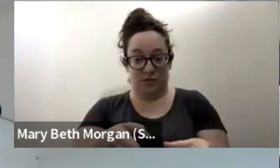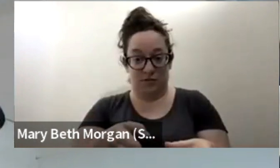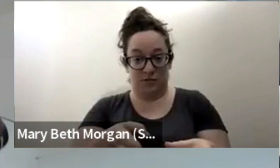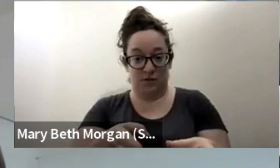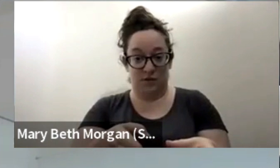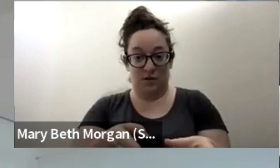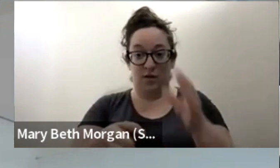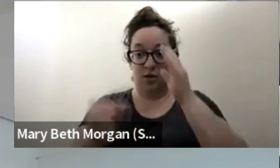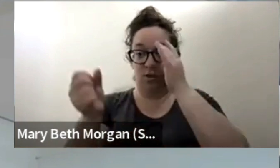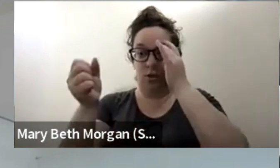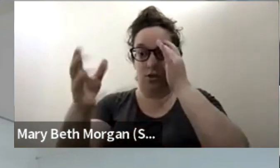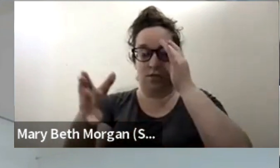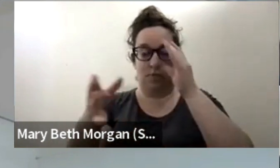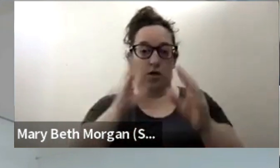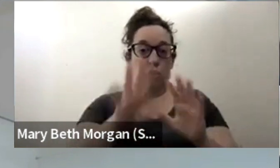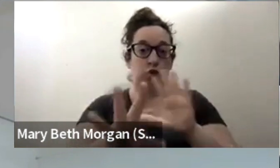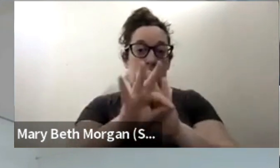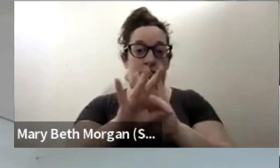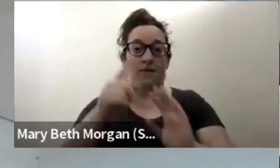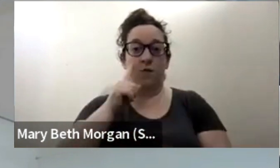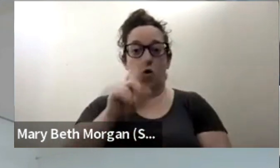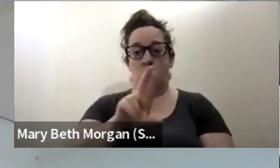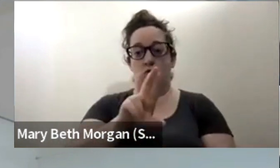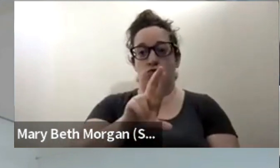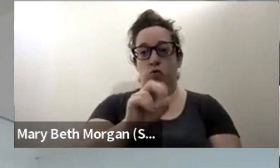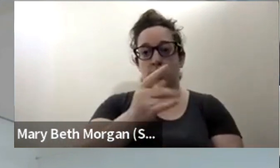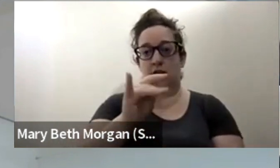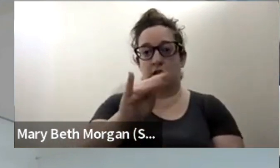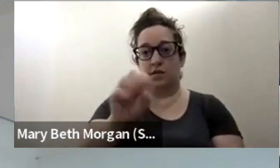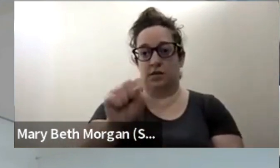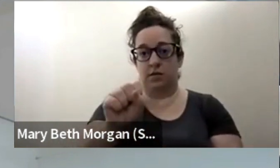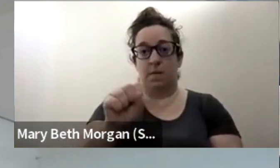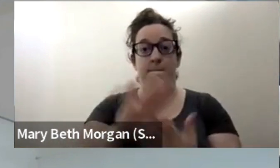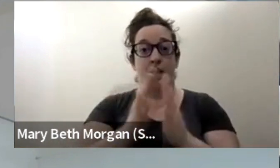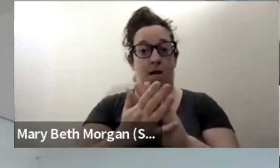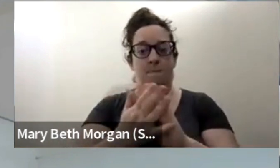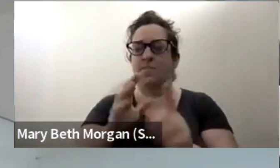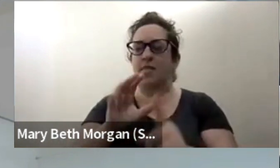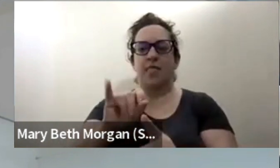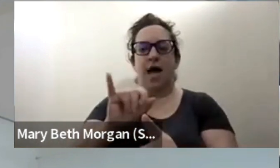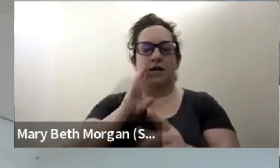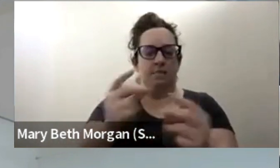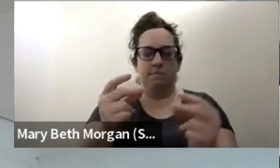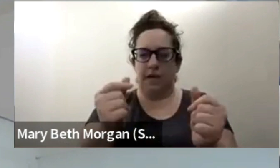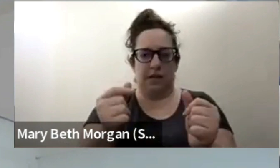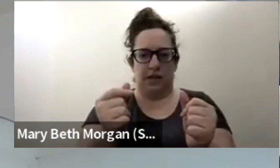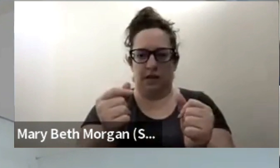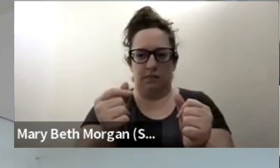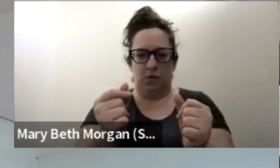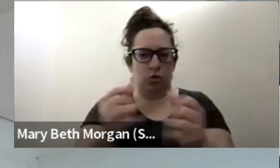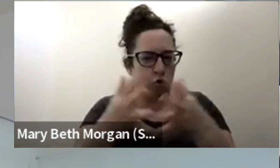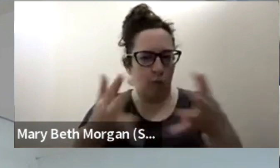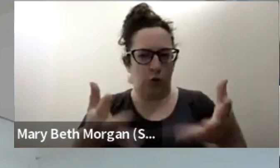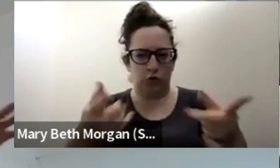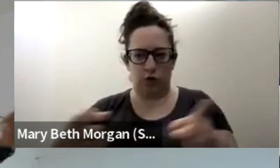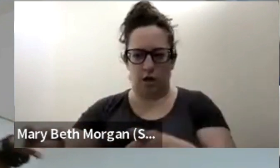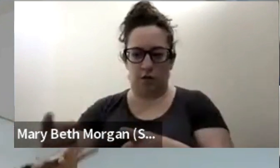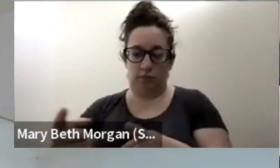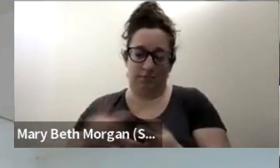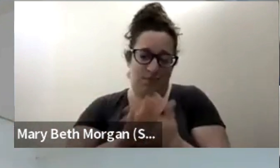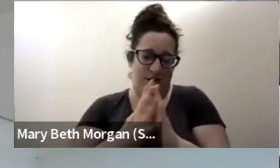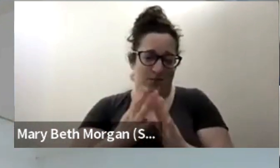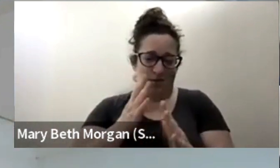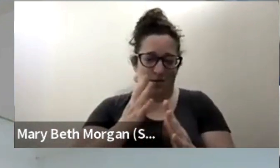that person for Rosalind to become, is immediately a lot's going on there. She's becoming the